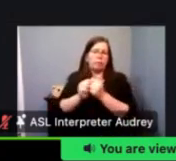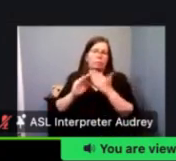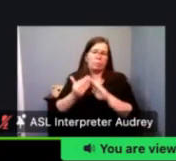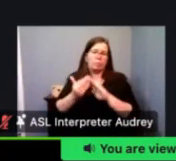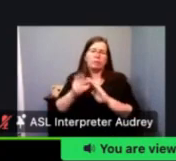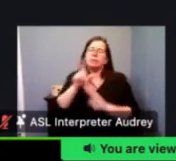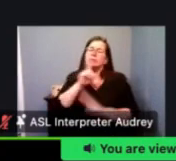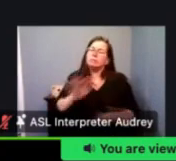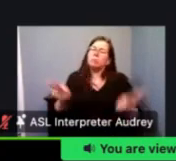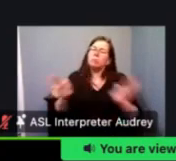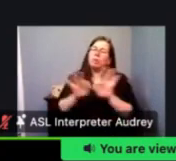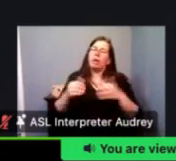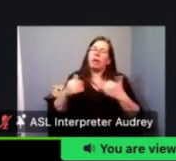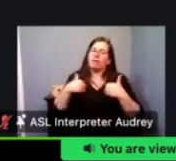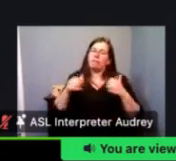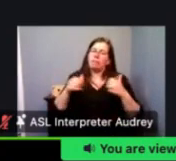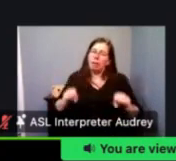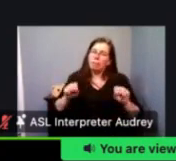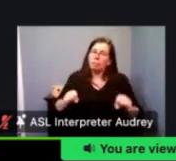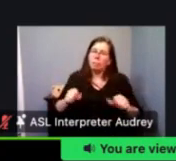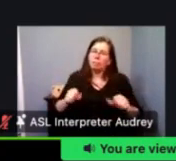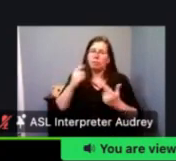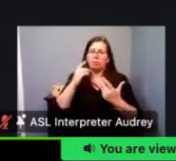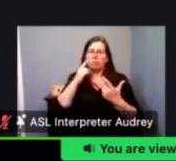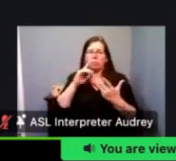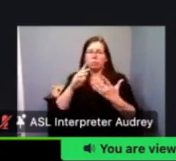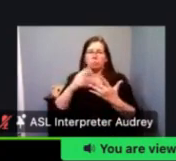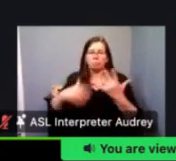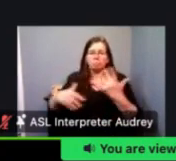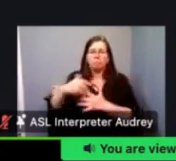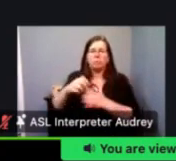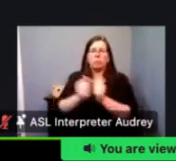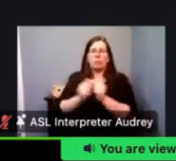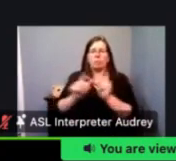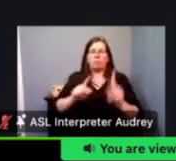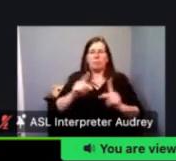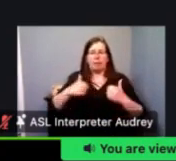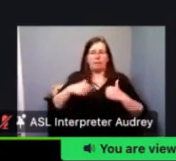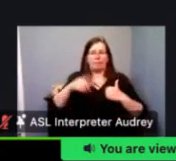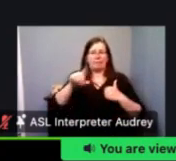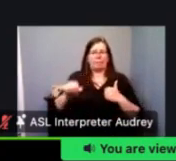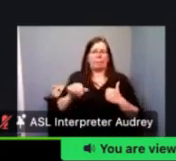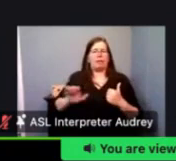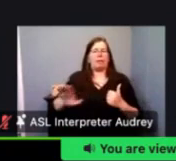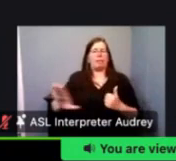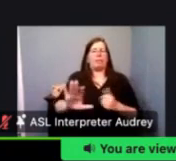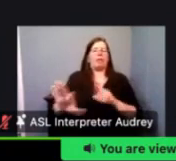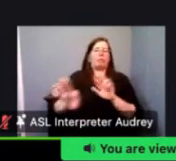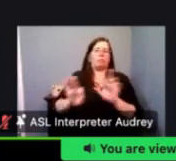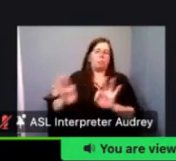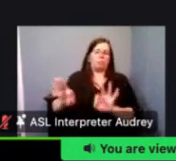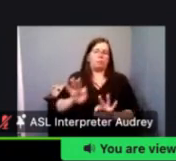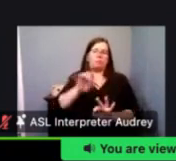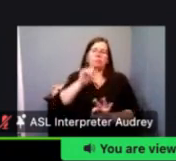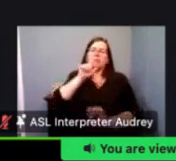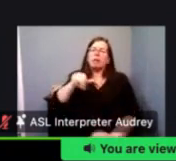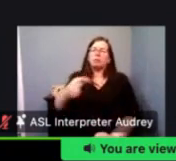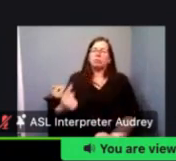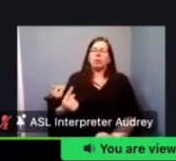to be together with people with disabilities, but people with disabilities of their choosing, as well as not only